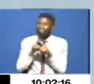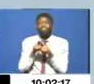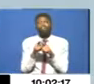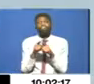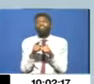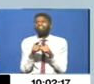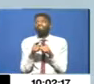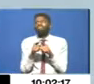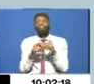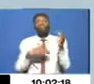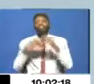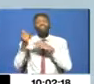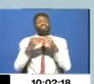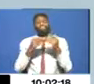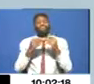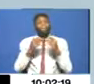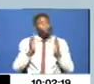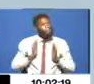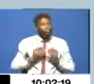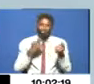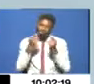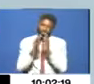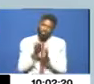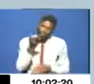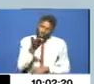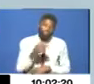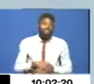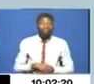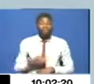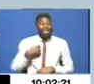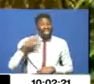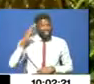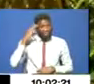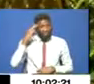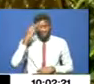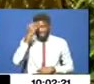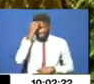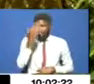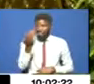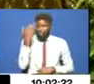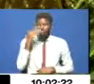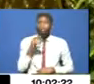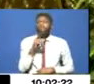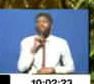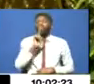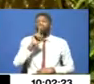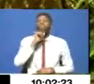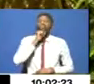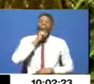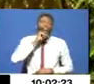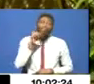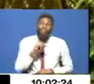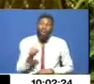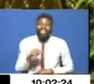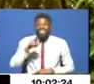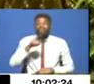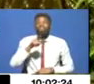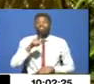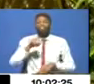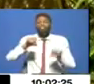of person is talking to you. I remember in Kitale here, there was an old man. He never wore shoes in his